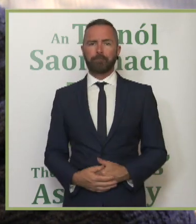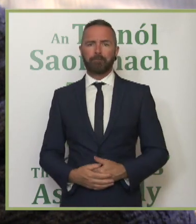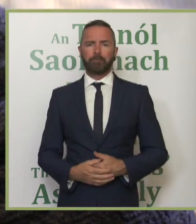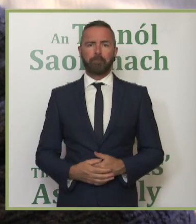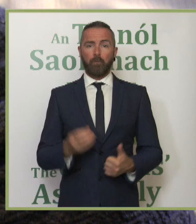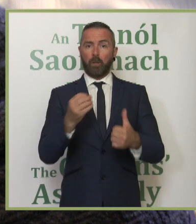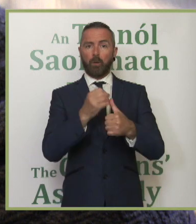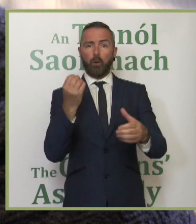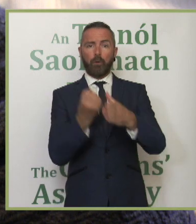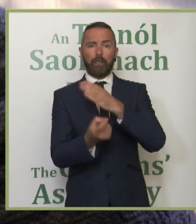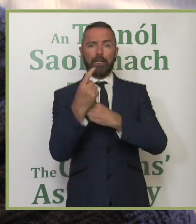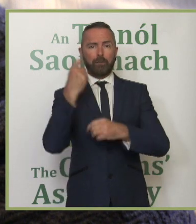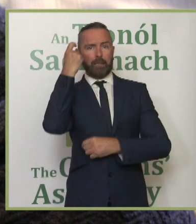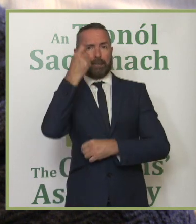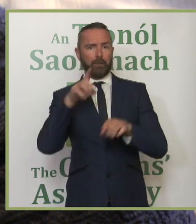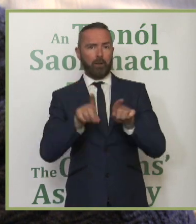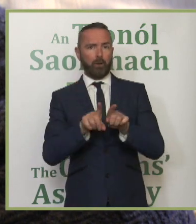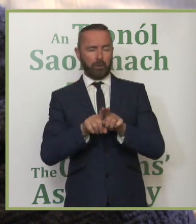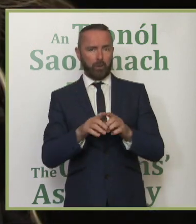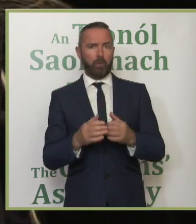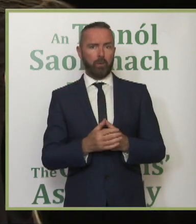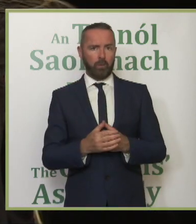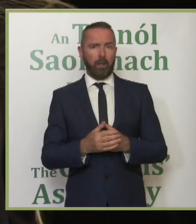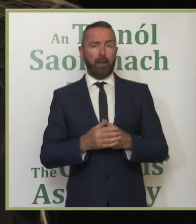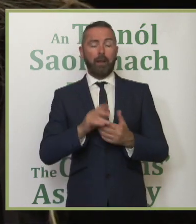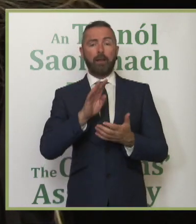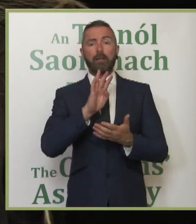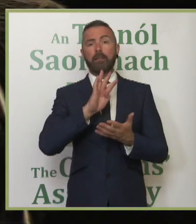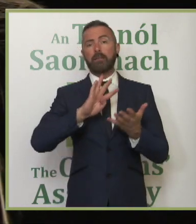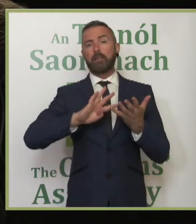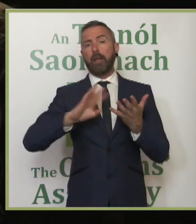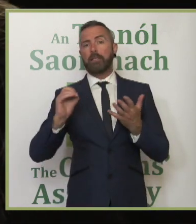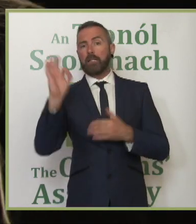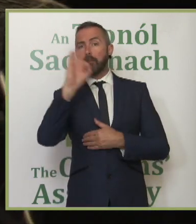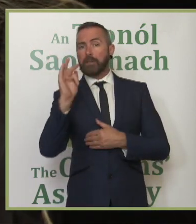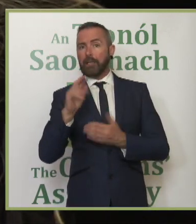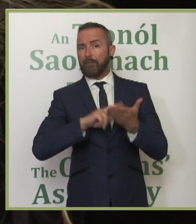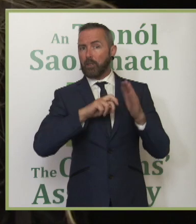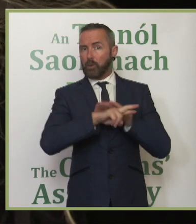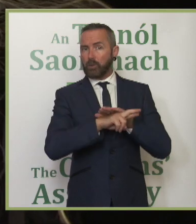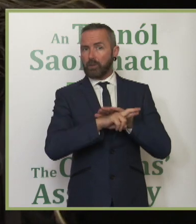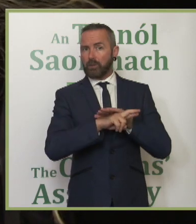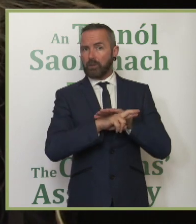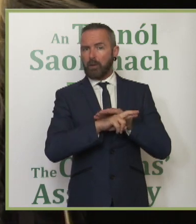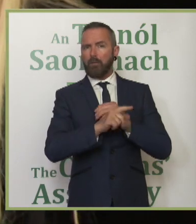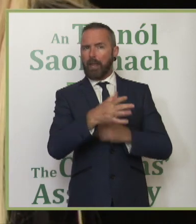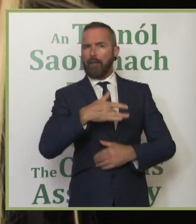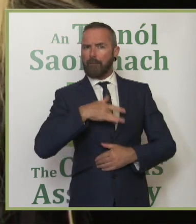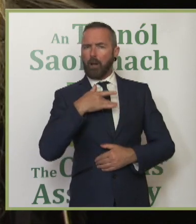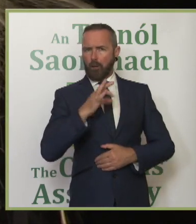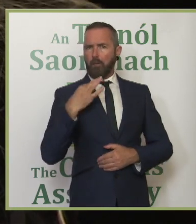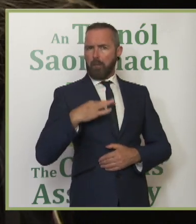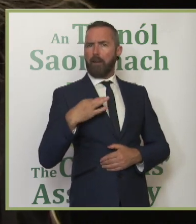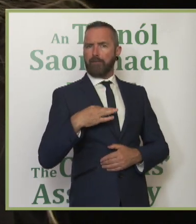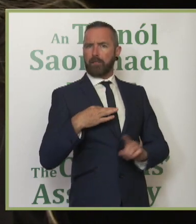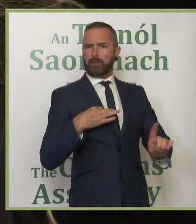Other issues to consider is, as I say, 90% of drug users perceive their drug use to be either